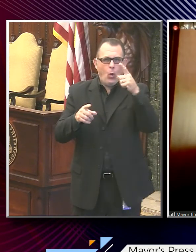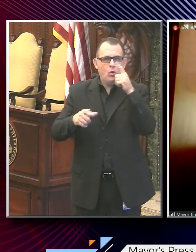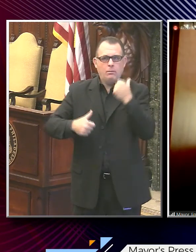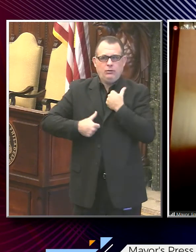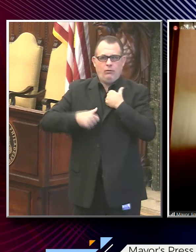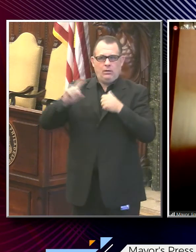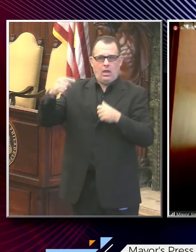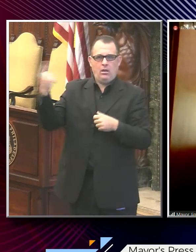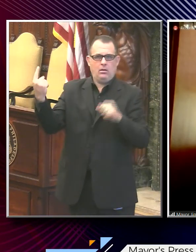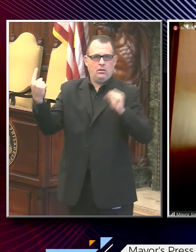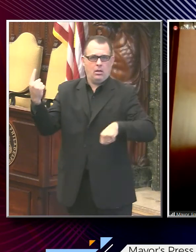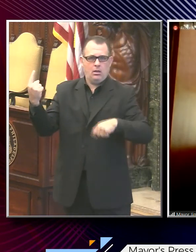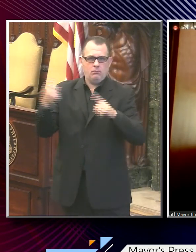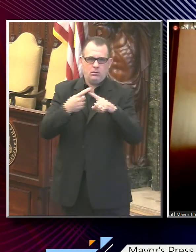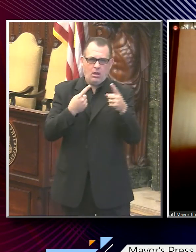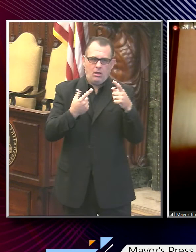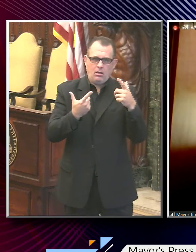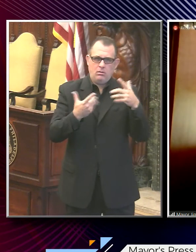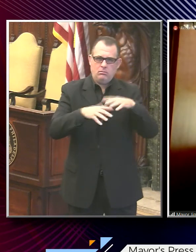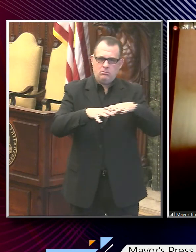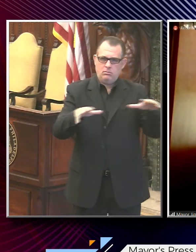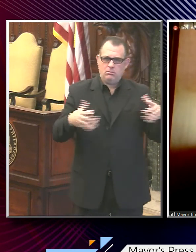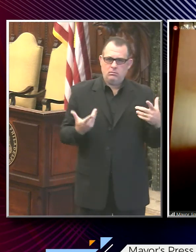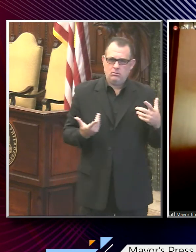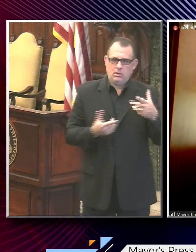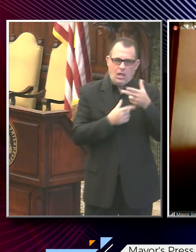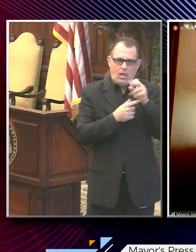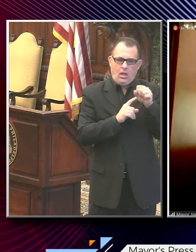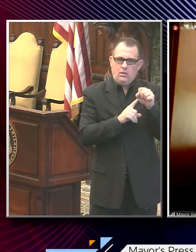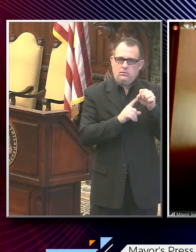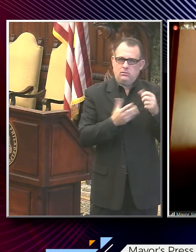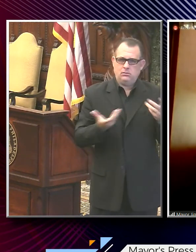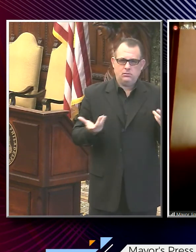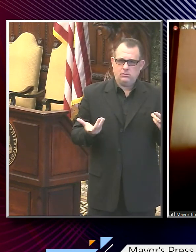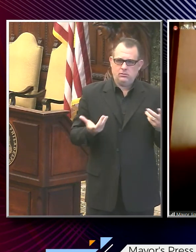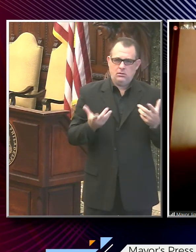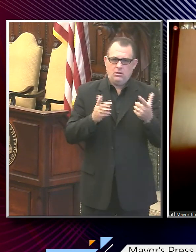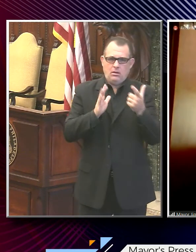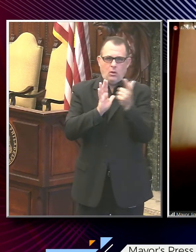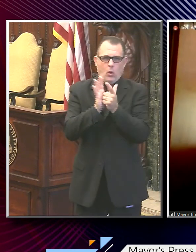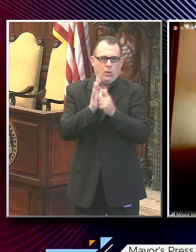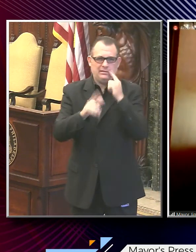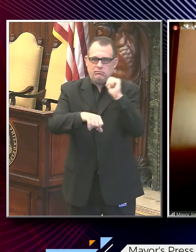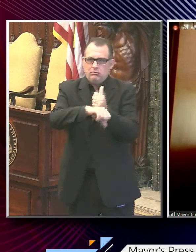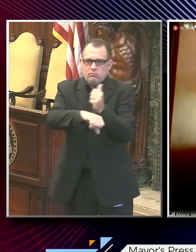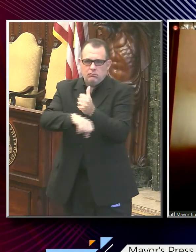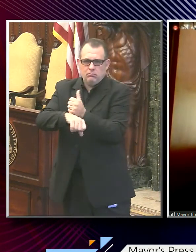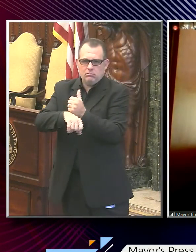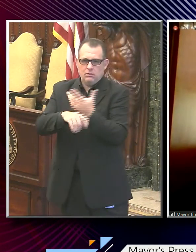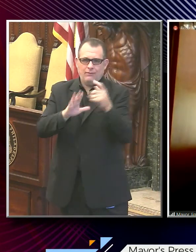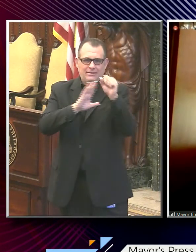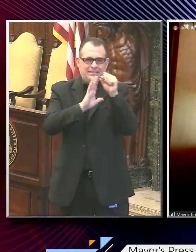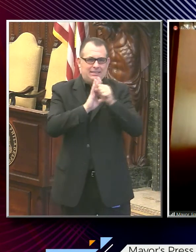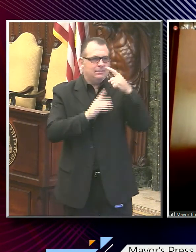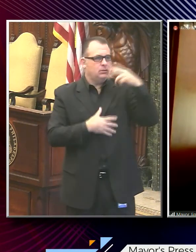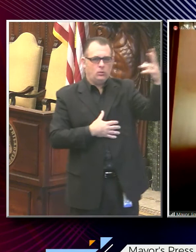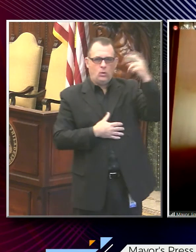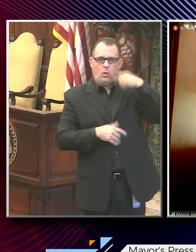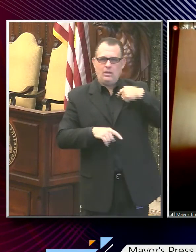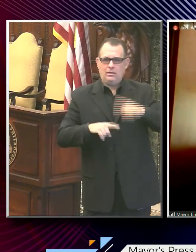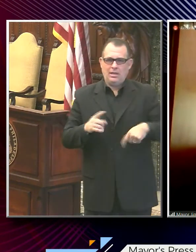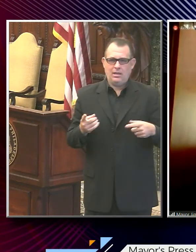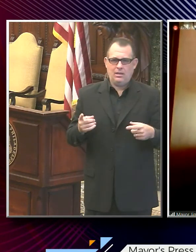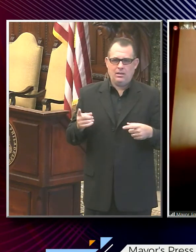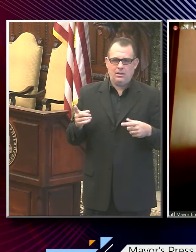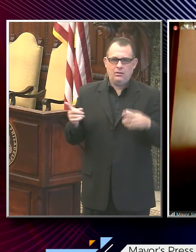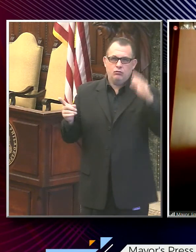We can't control guns in our own city. We can't put laws in effect because the state won't let us. Trump thinks the